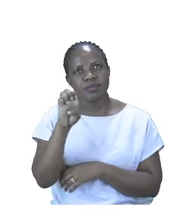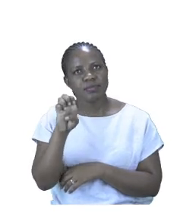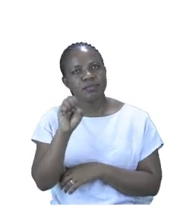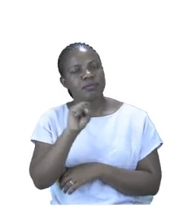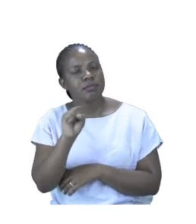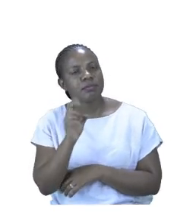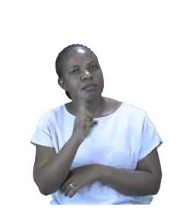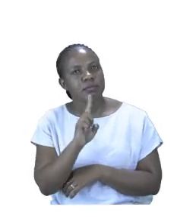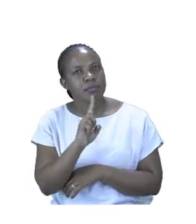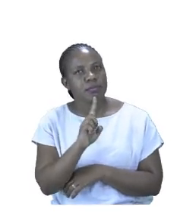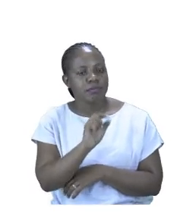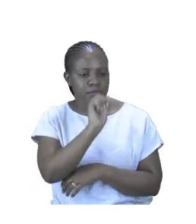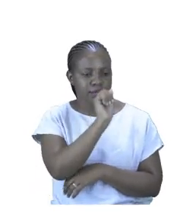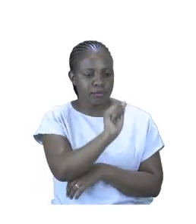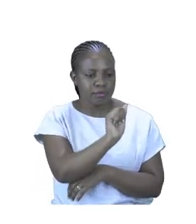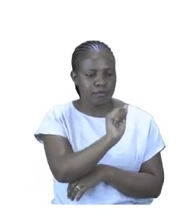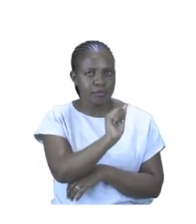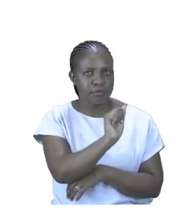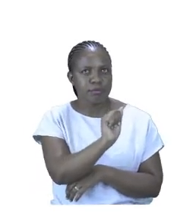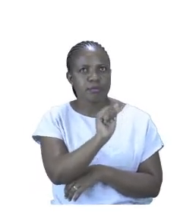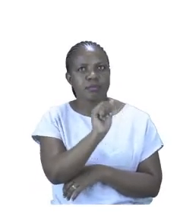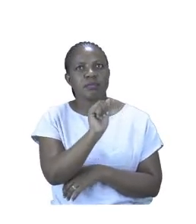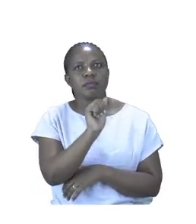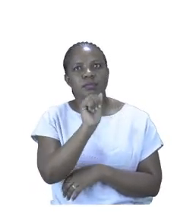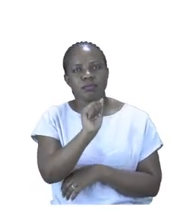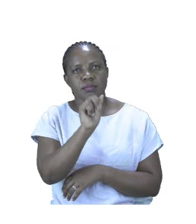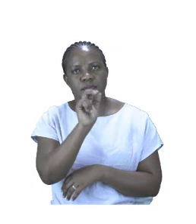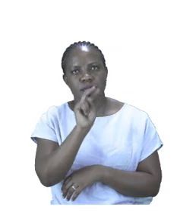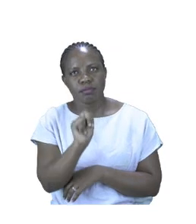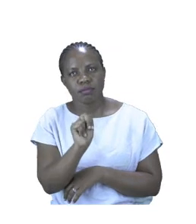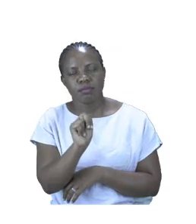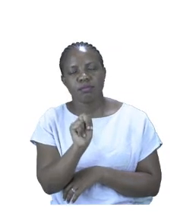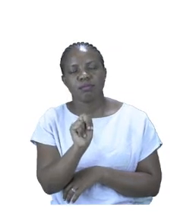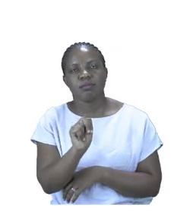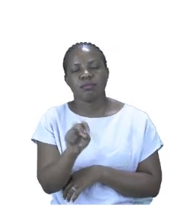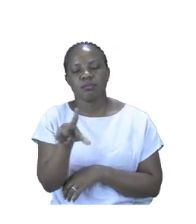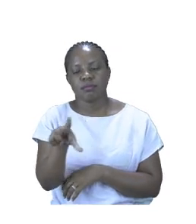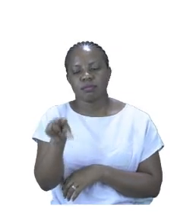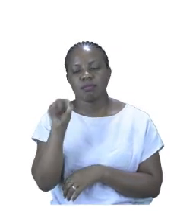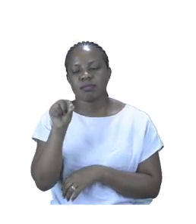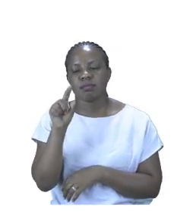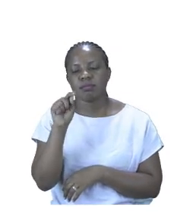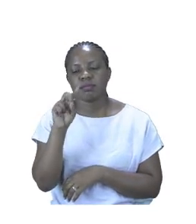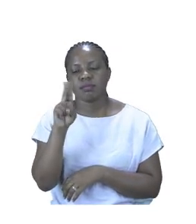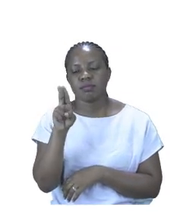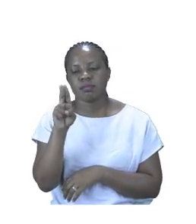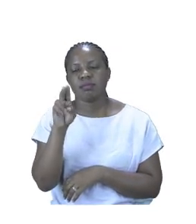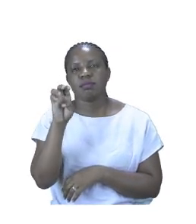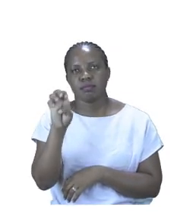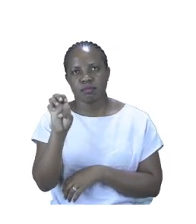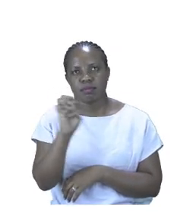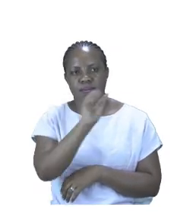a, an, and the. These three that you can